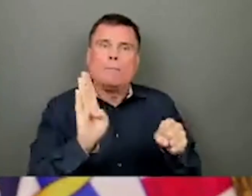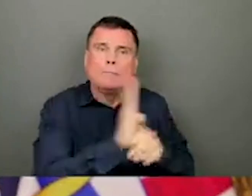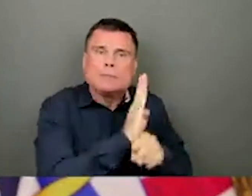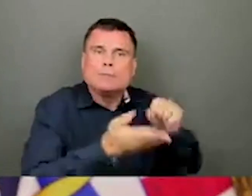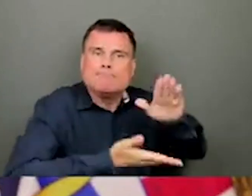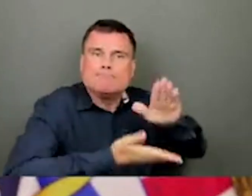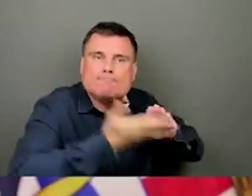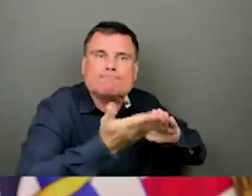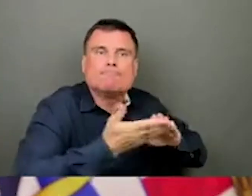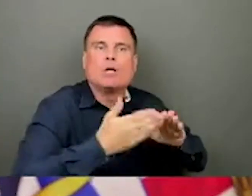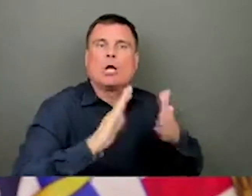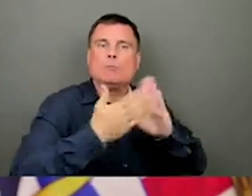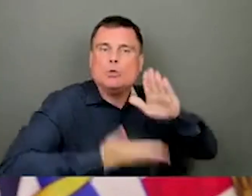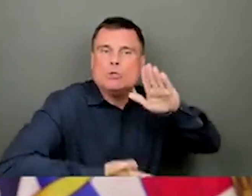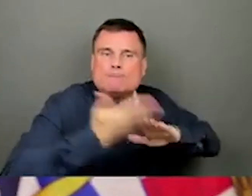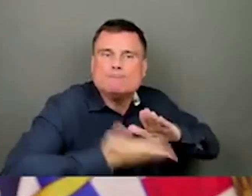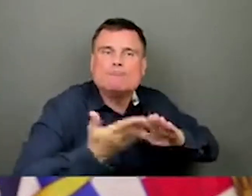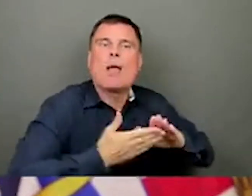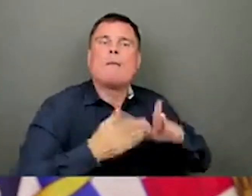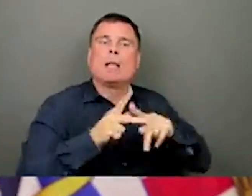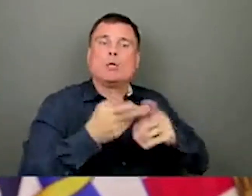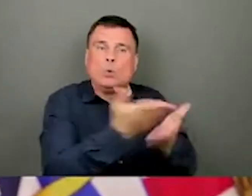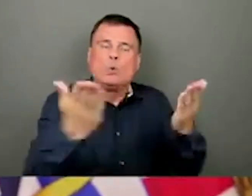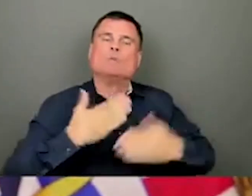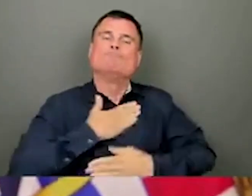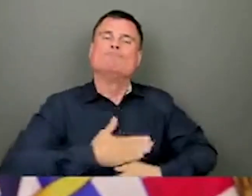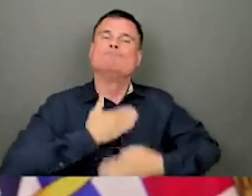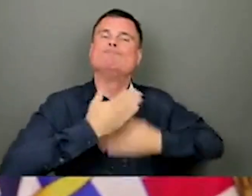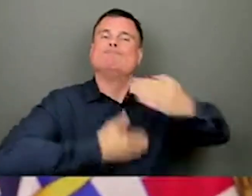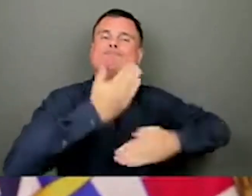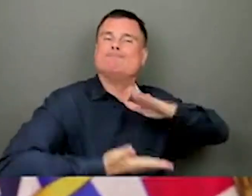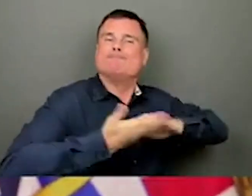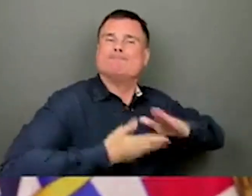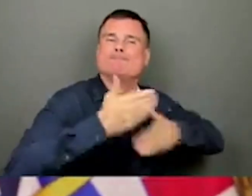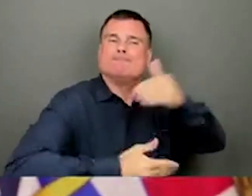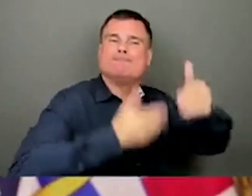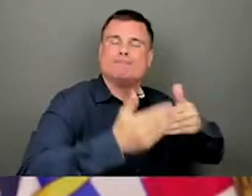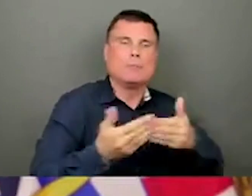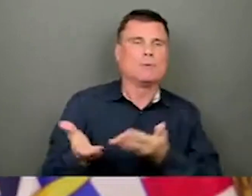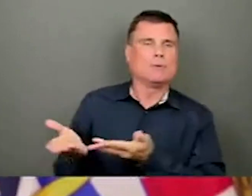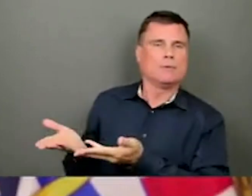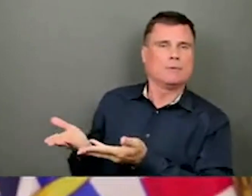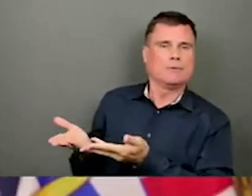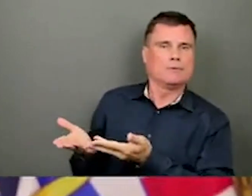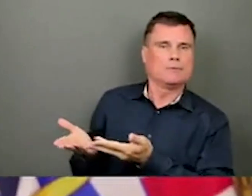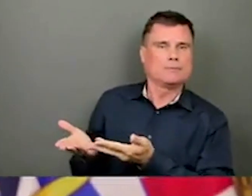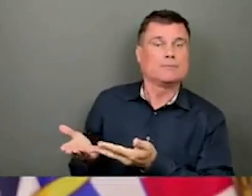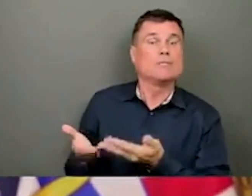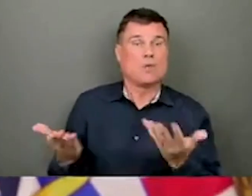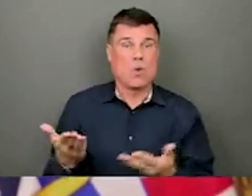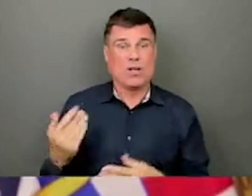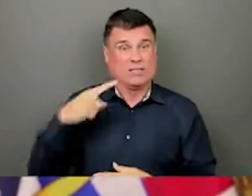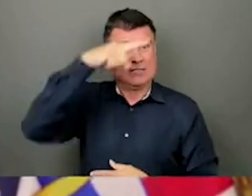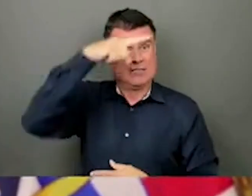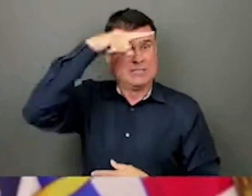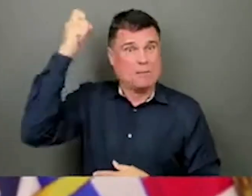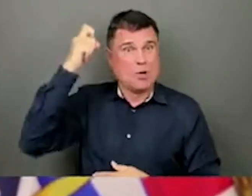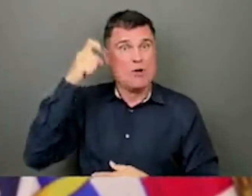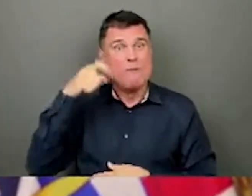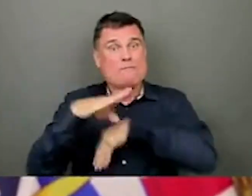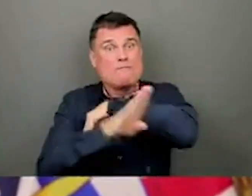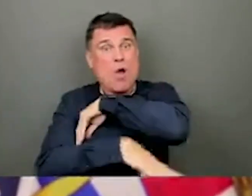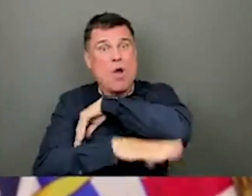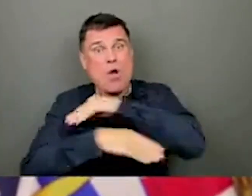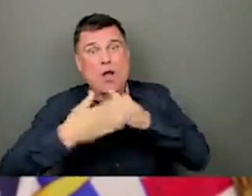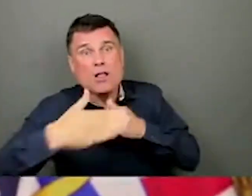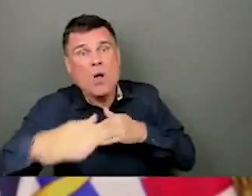to enjoy the social events that we have been able to through the summer as we head into the fall.